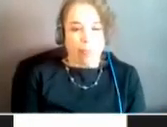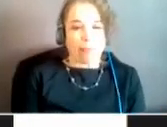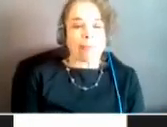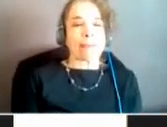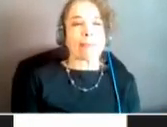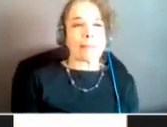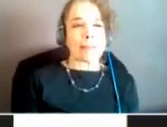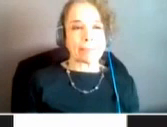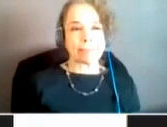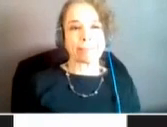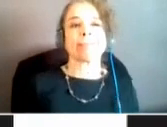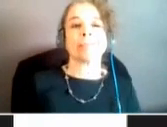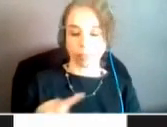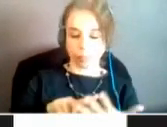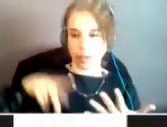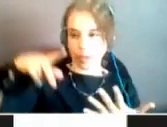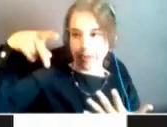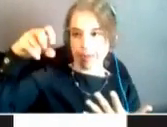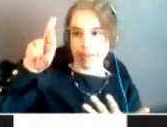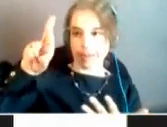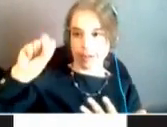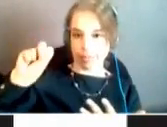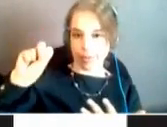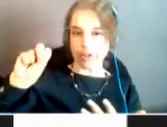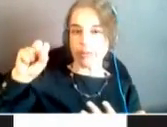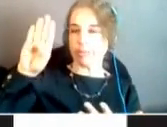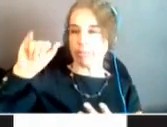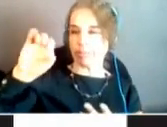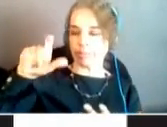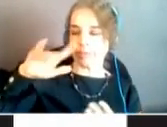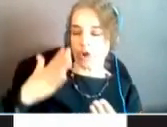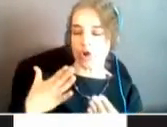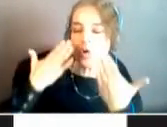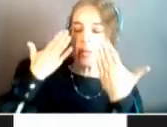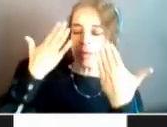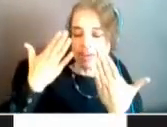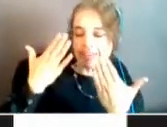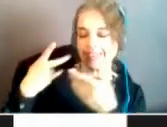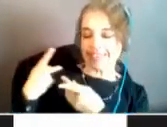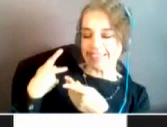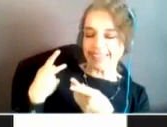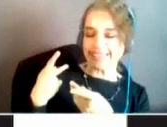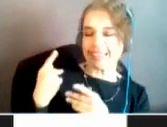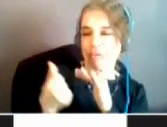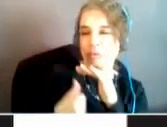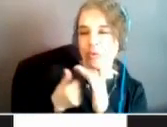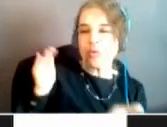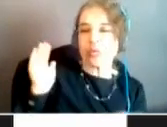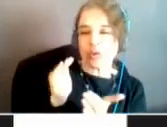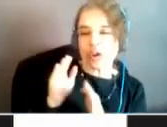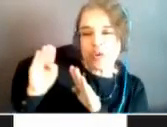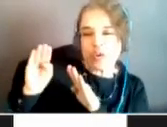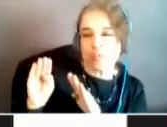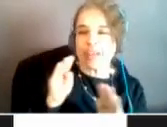And then, you know, there's the peer-based prevention strategy, which is providing peer companionship to reduce loneliness and